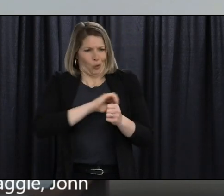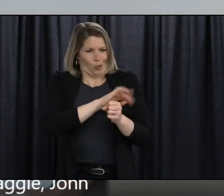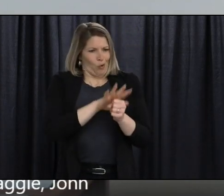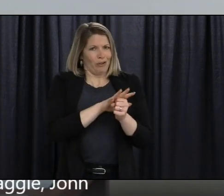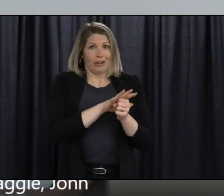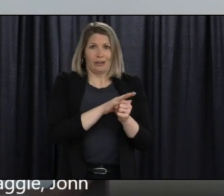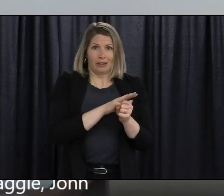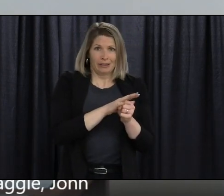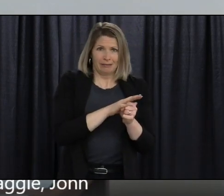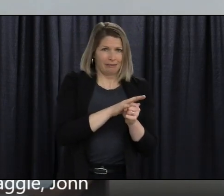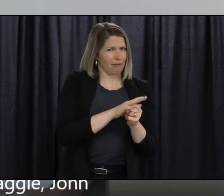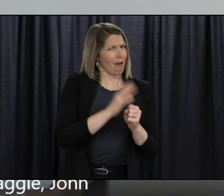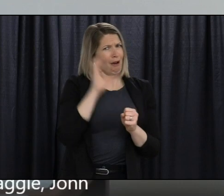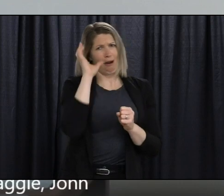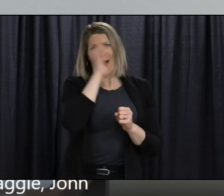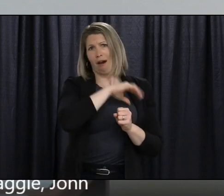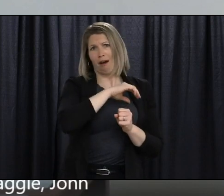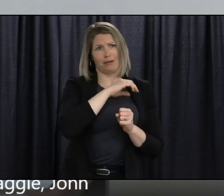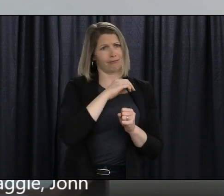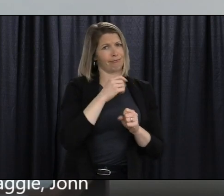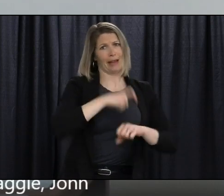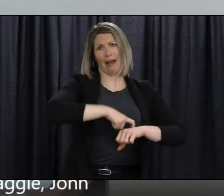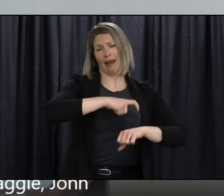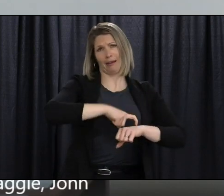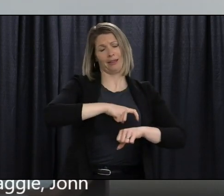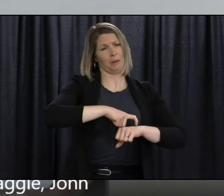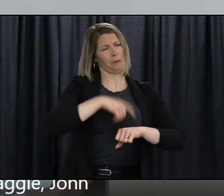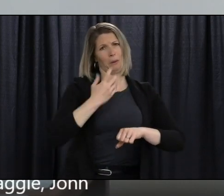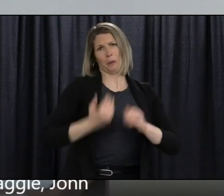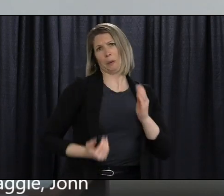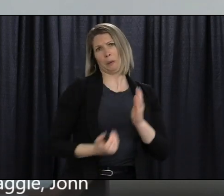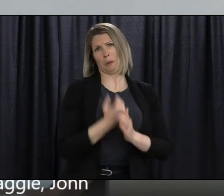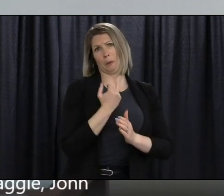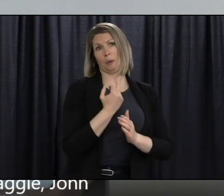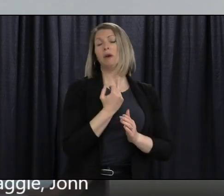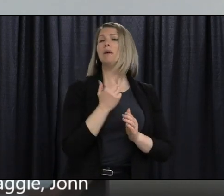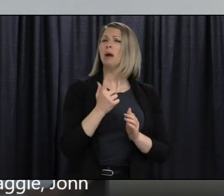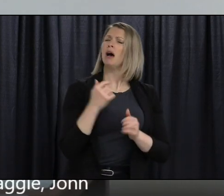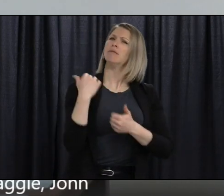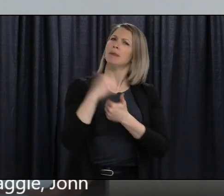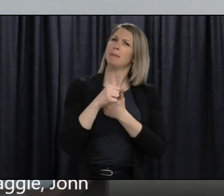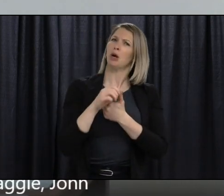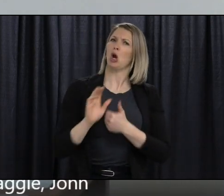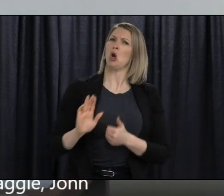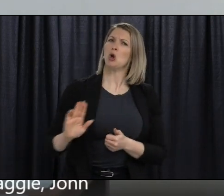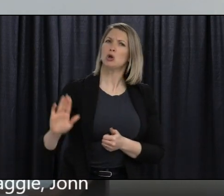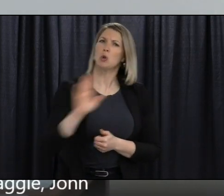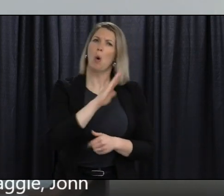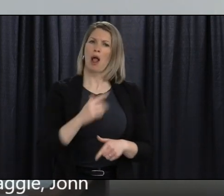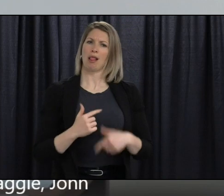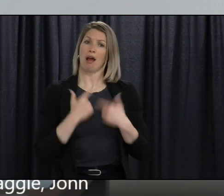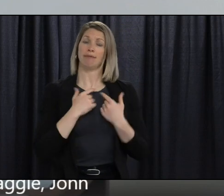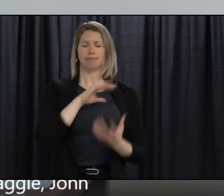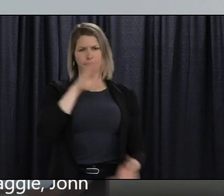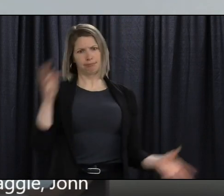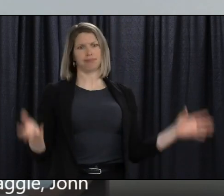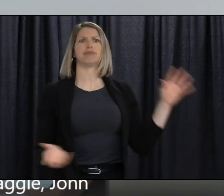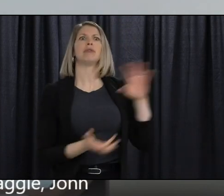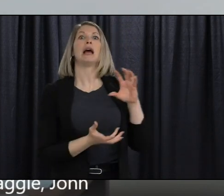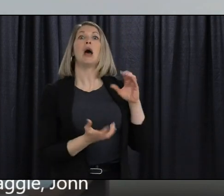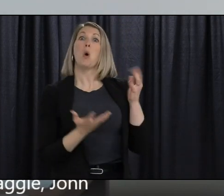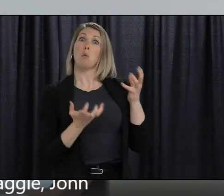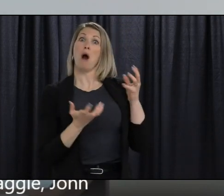situations. But I would encourage everyone to continue to use that in the way we have, which is to adapt to a new reality, to the existence